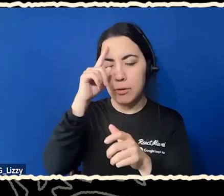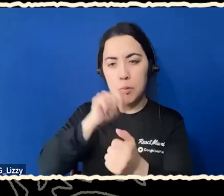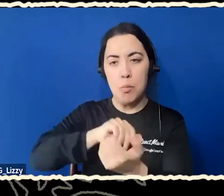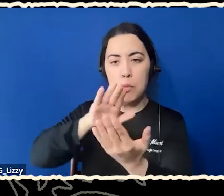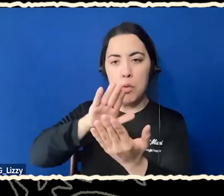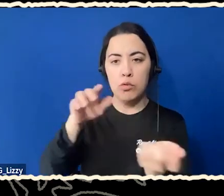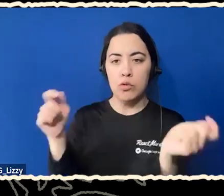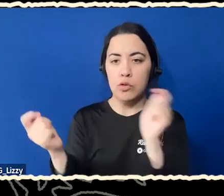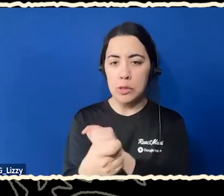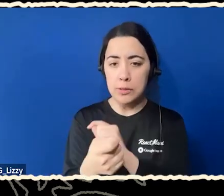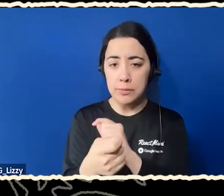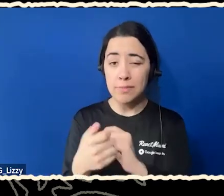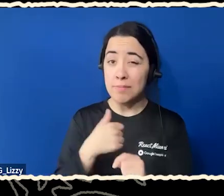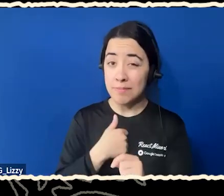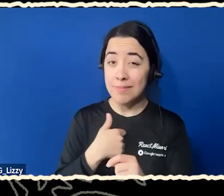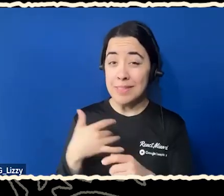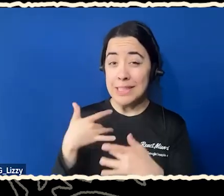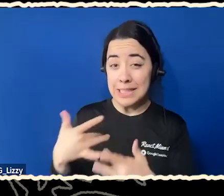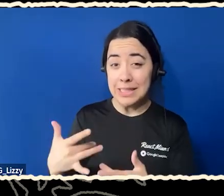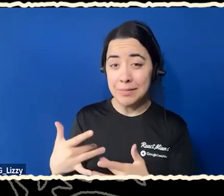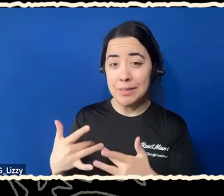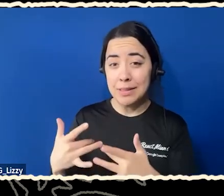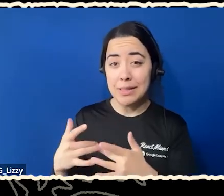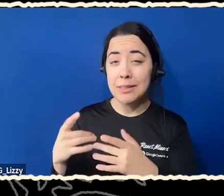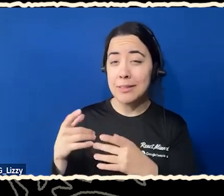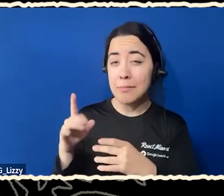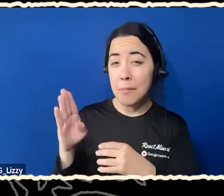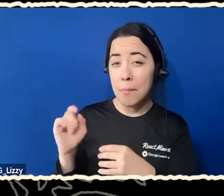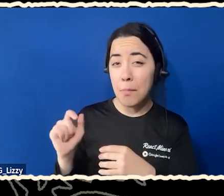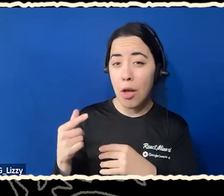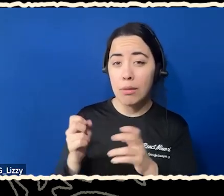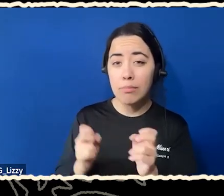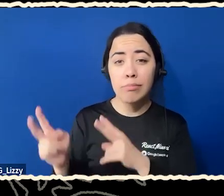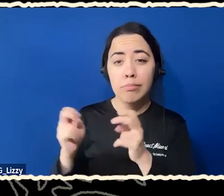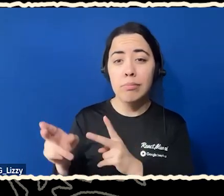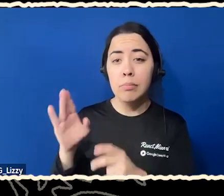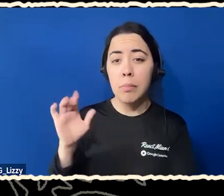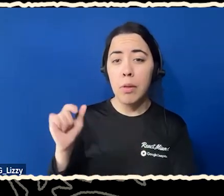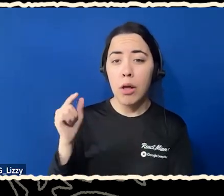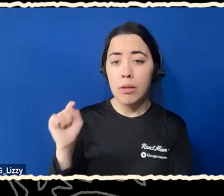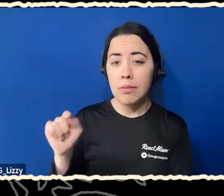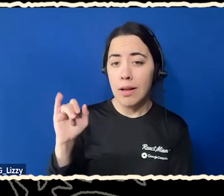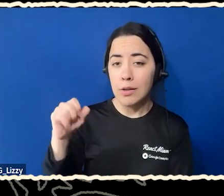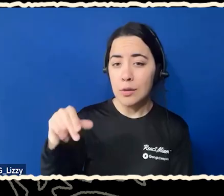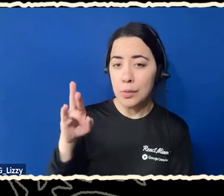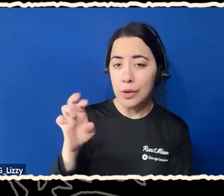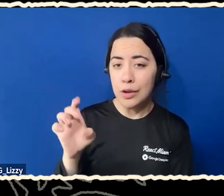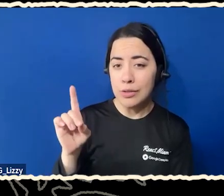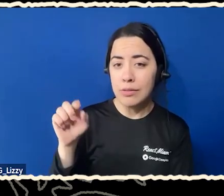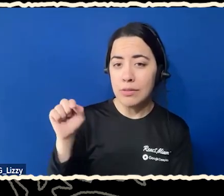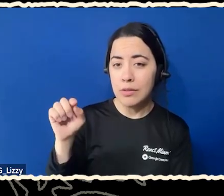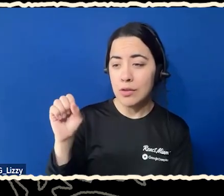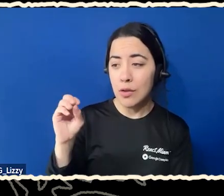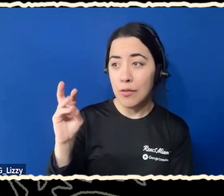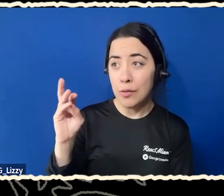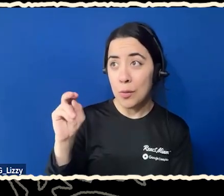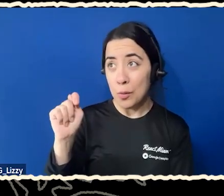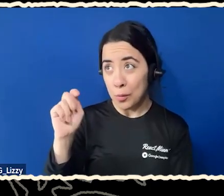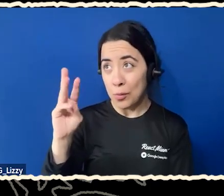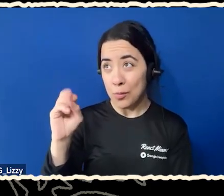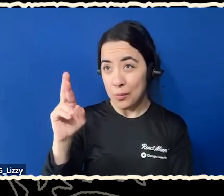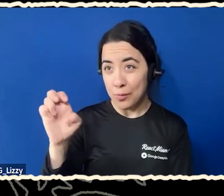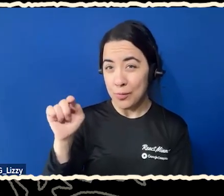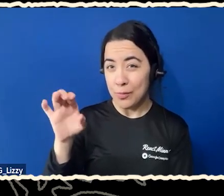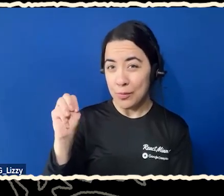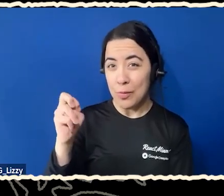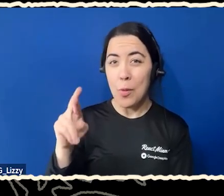on my slides. If you'd like to follow along, they're already up on my blog, blog.isquaredsoftware.com. Also, feel free to come ask me questions later.